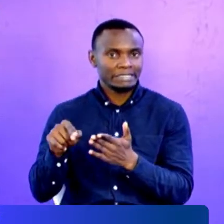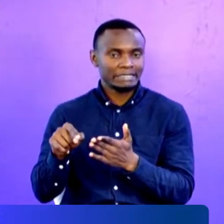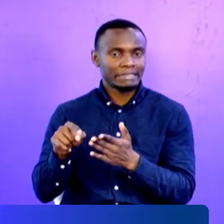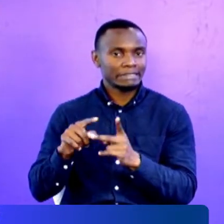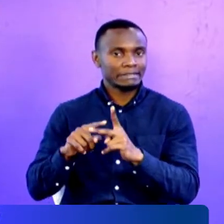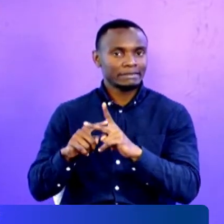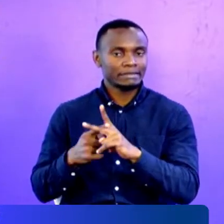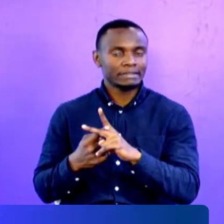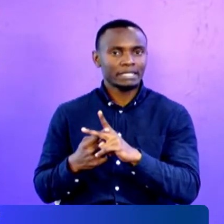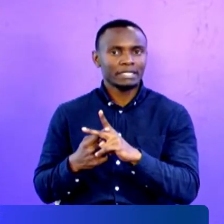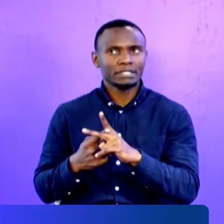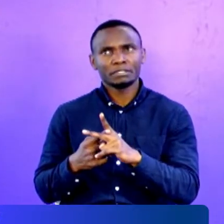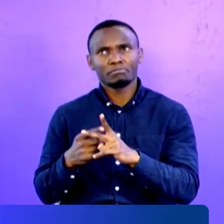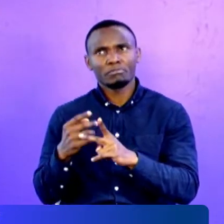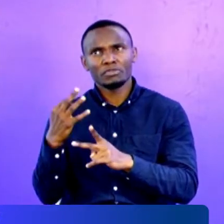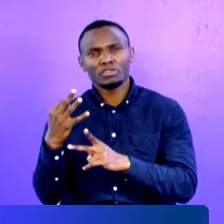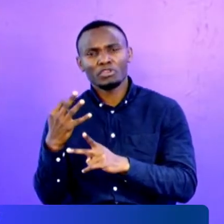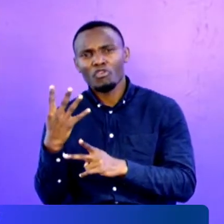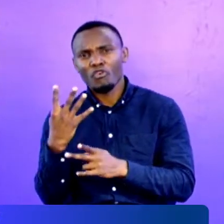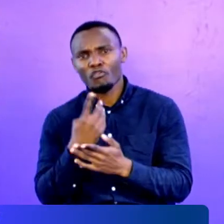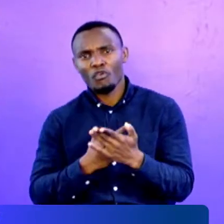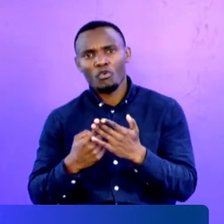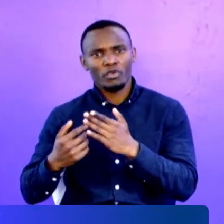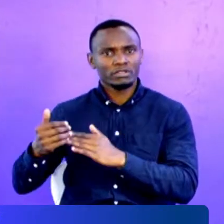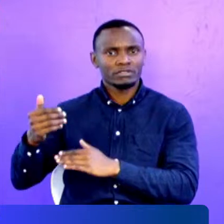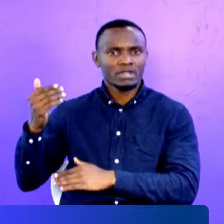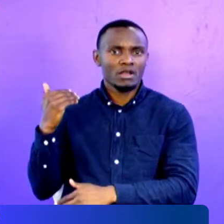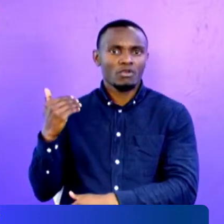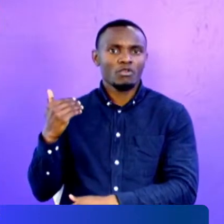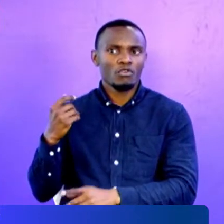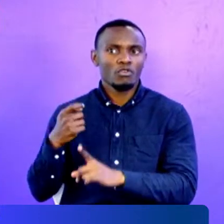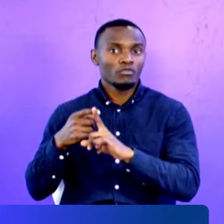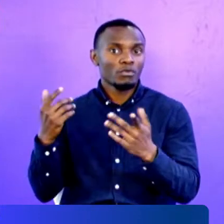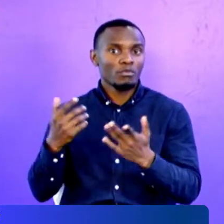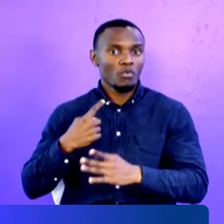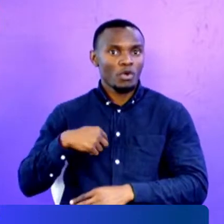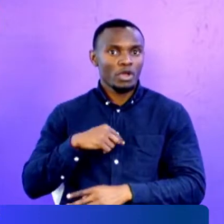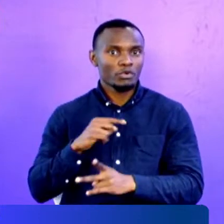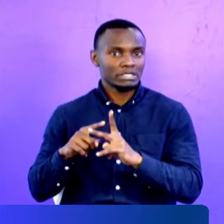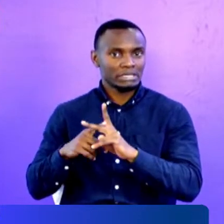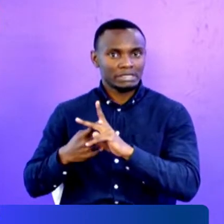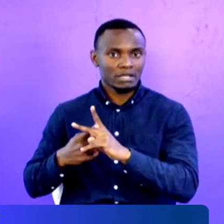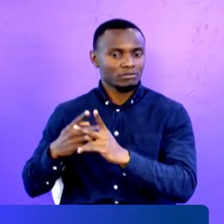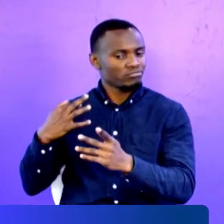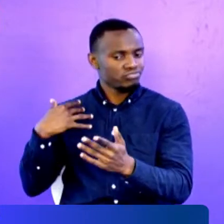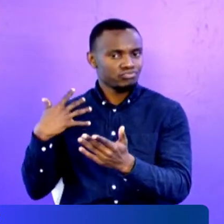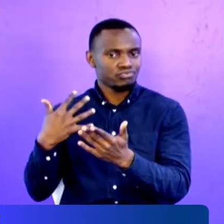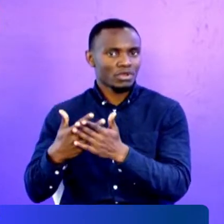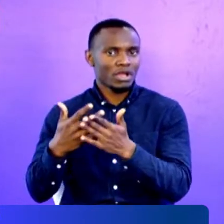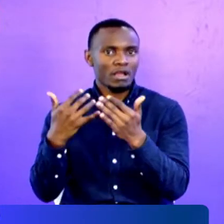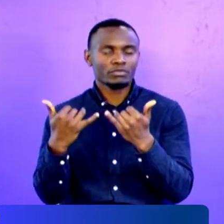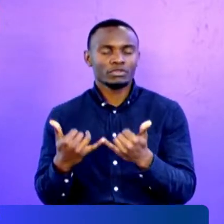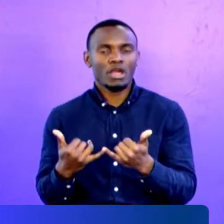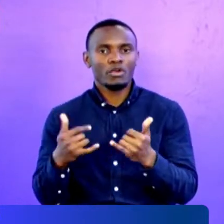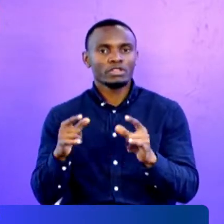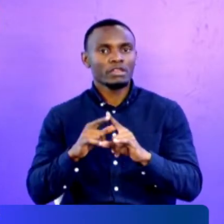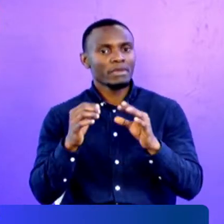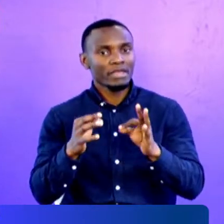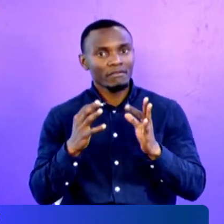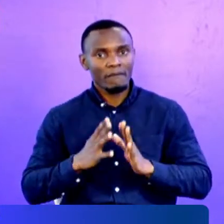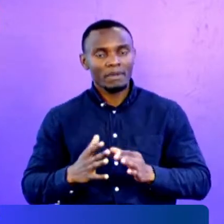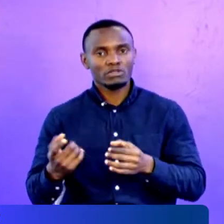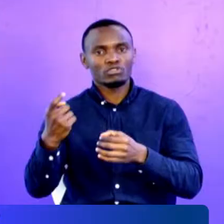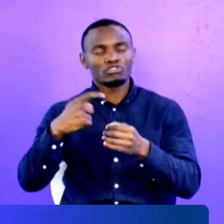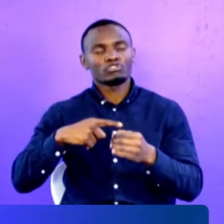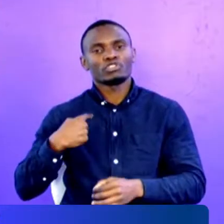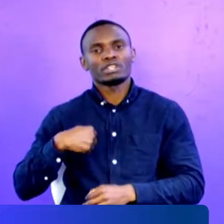about 4 weeks ago, from where we've began to where we are, and somebody is just joining us right